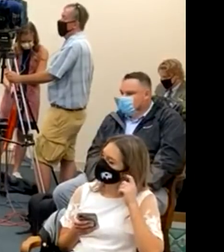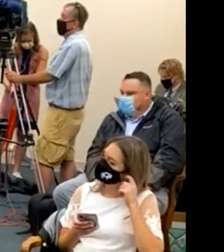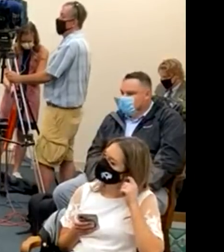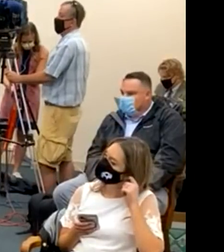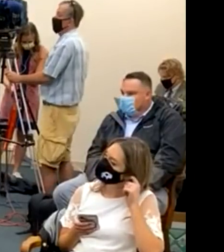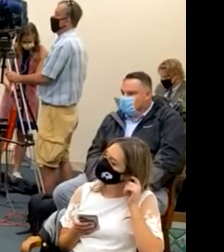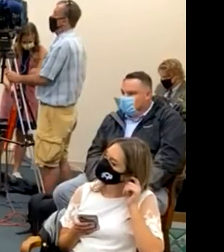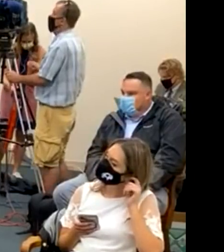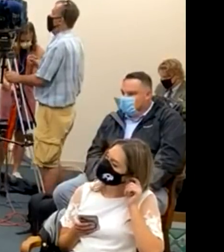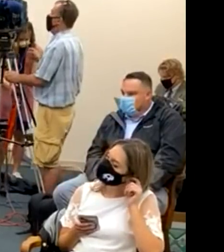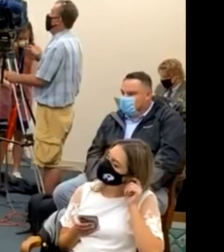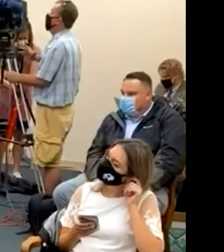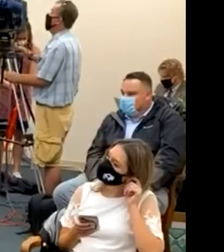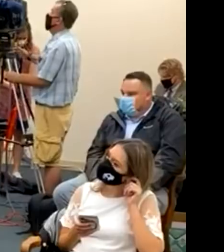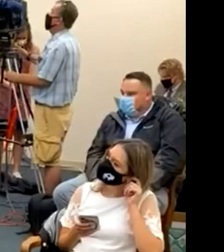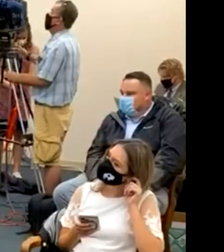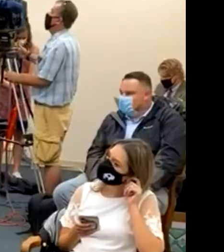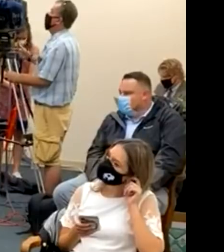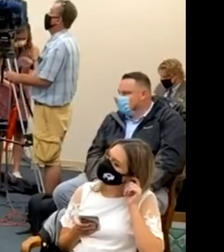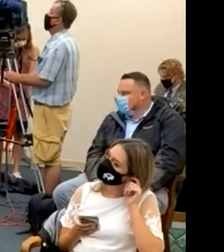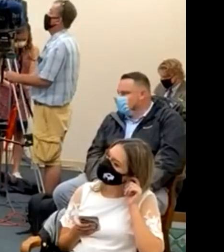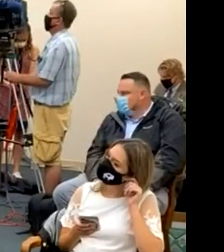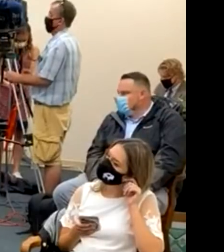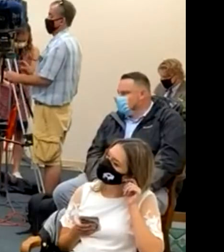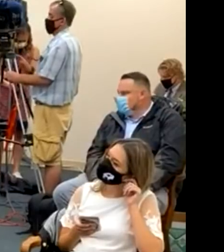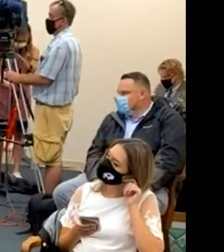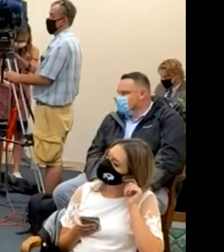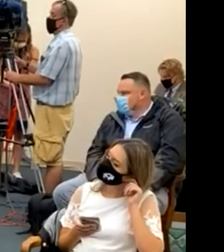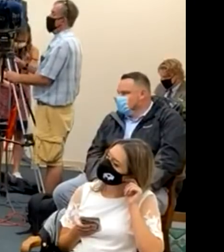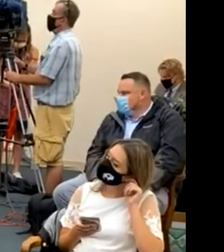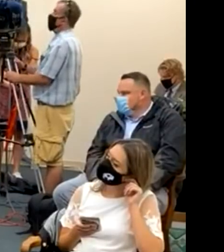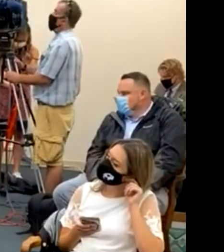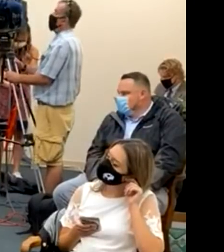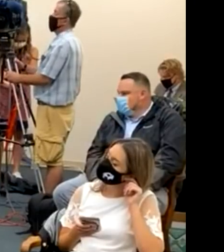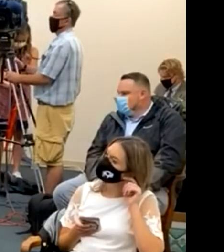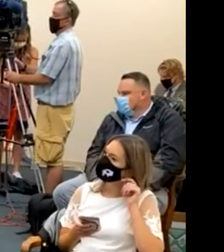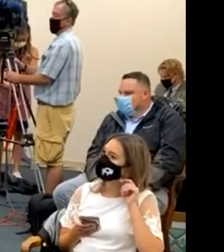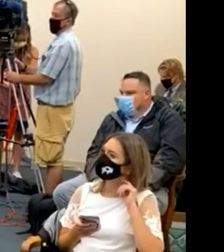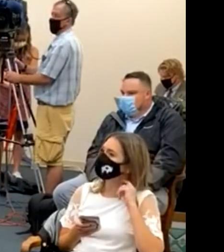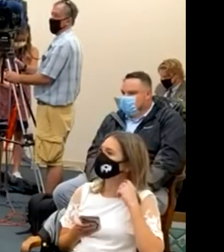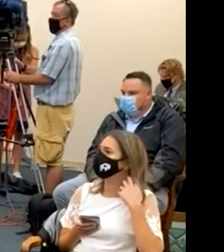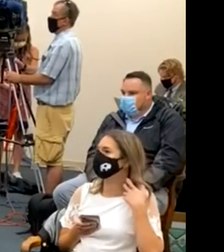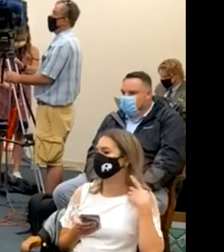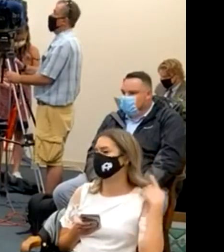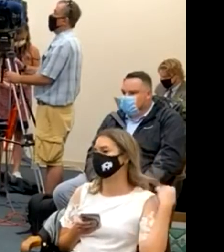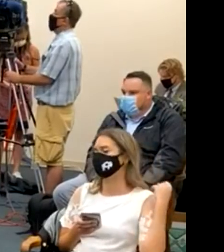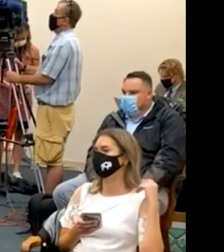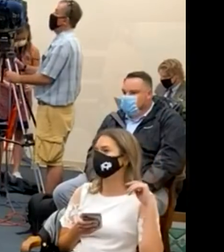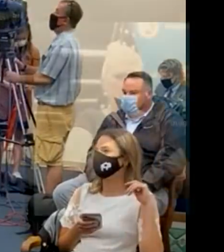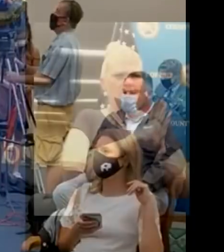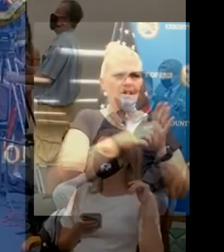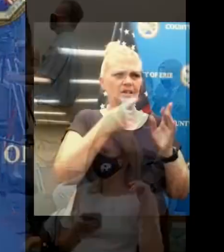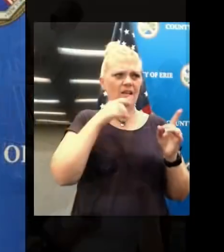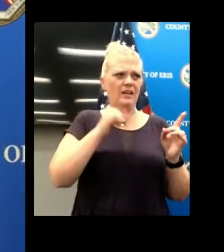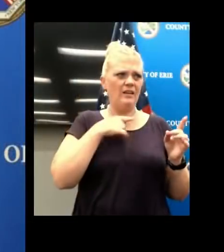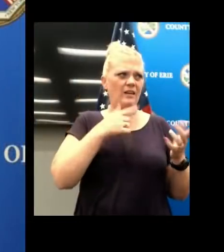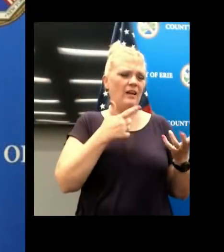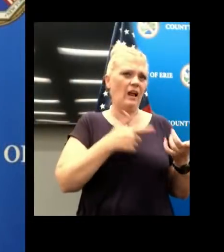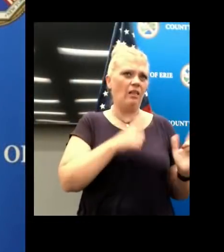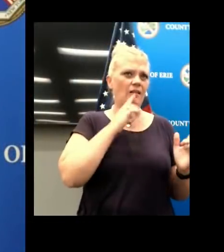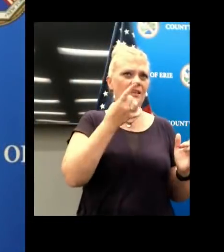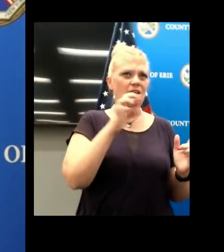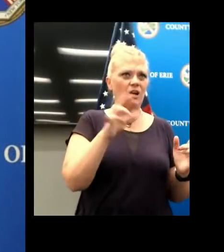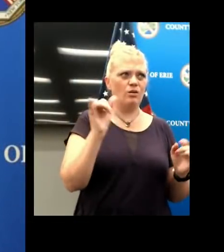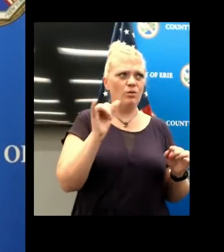Erie County? How many more do you need? Why is the need there? Well, I don't know why New York State would have said that. I'll let Doc talk about it as well, because